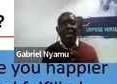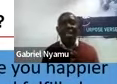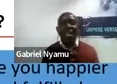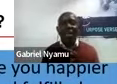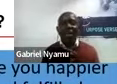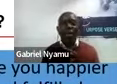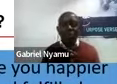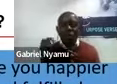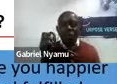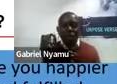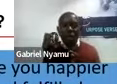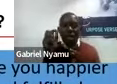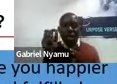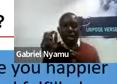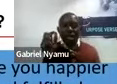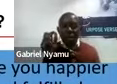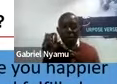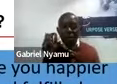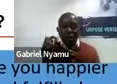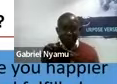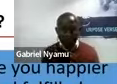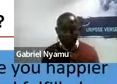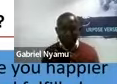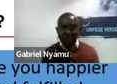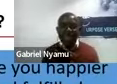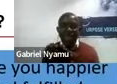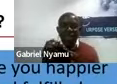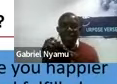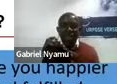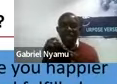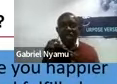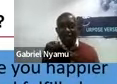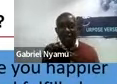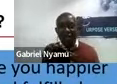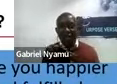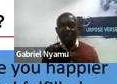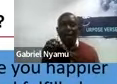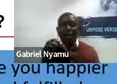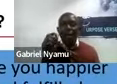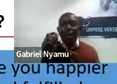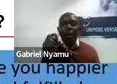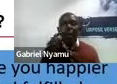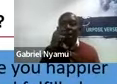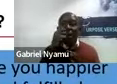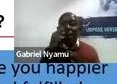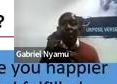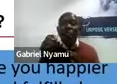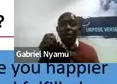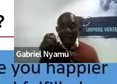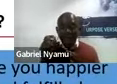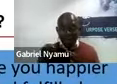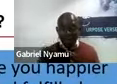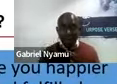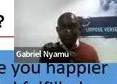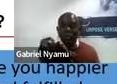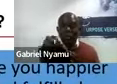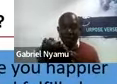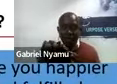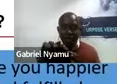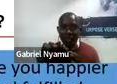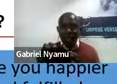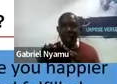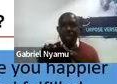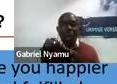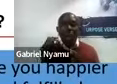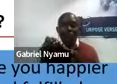Prize winners. But I want you to pick one thing about them. And this is going to change your life. Purpose is about becoming, not